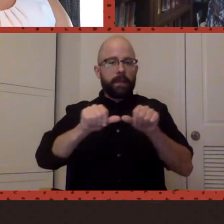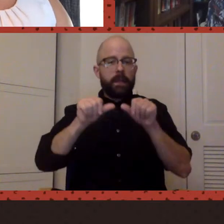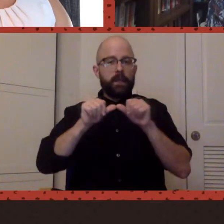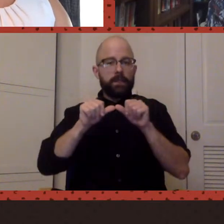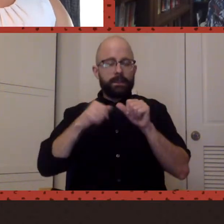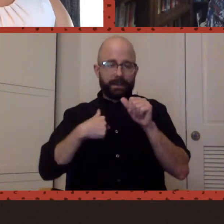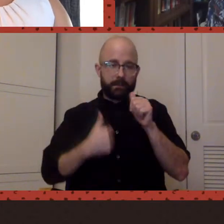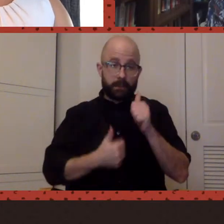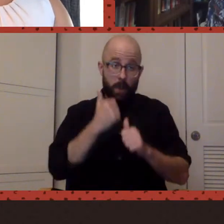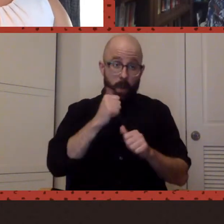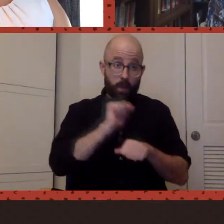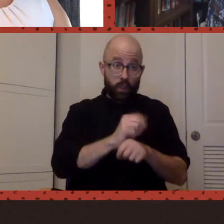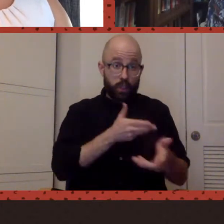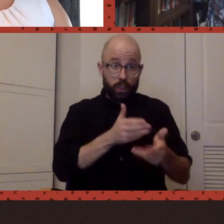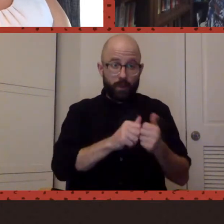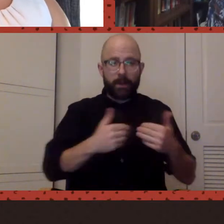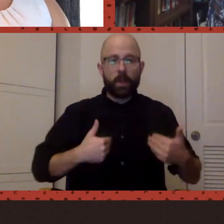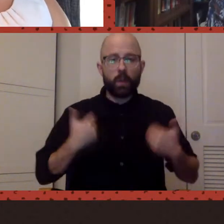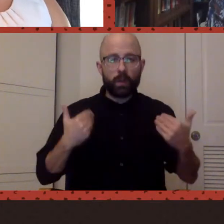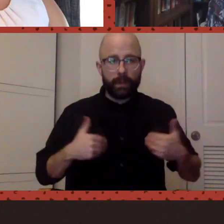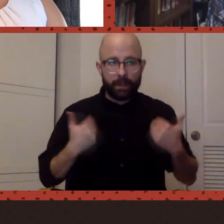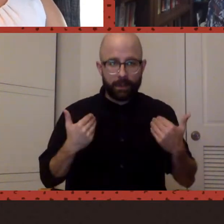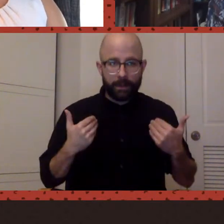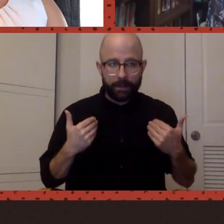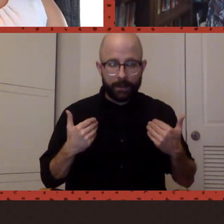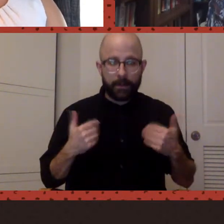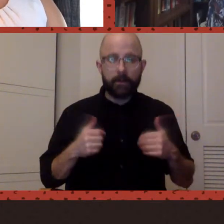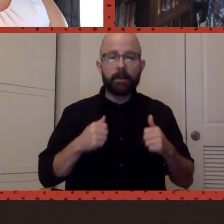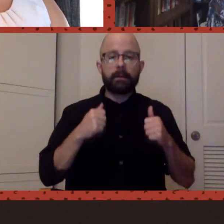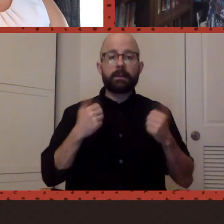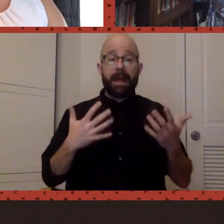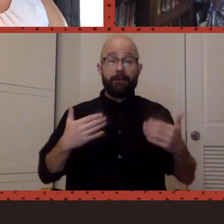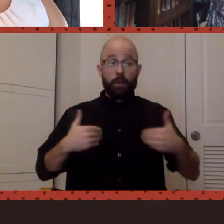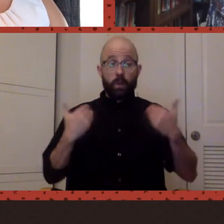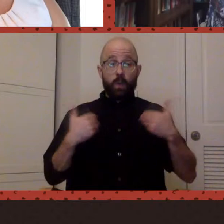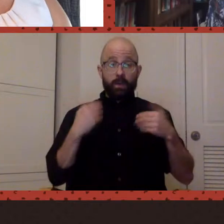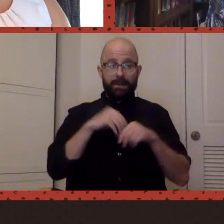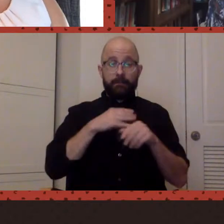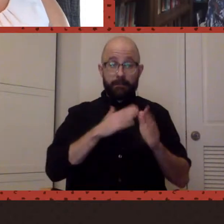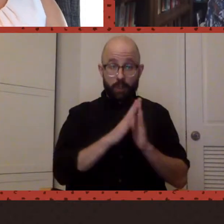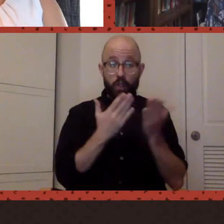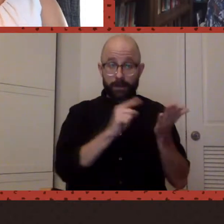mainly worked with youth. So there's a lot of youth in my books,